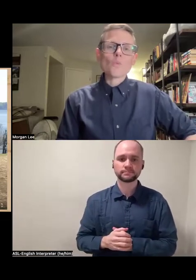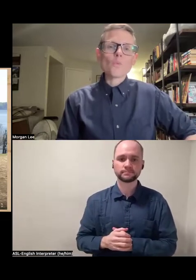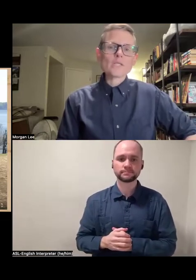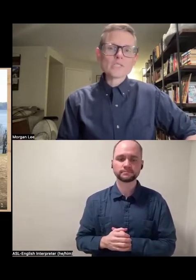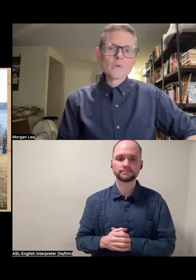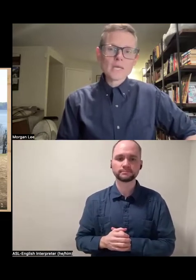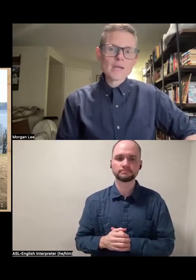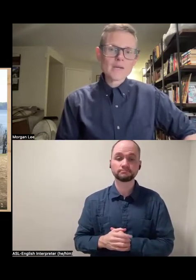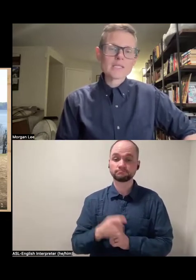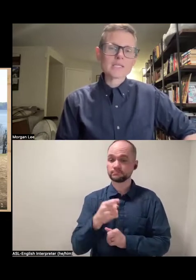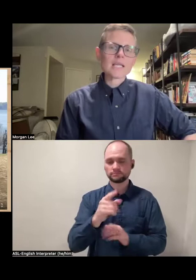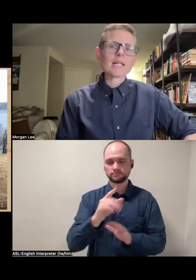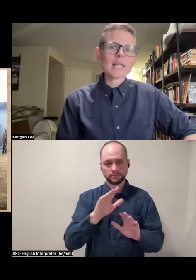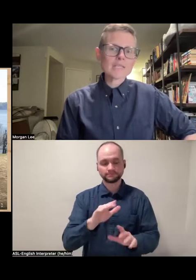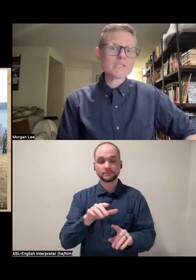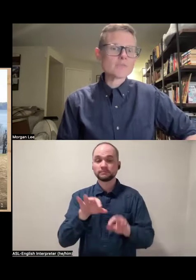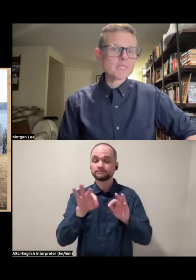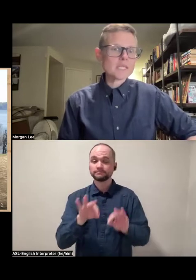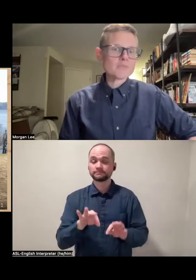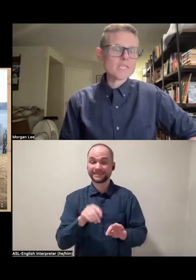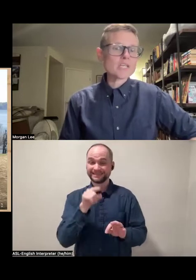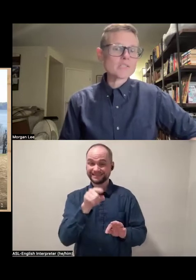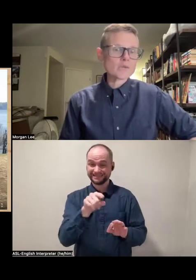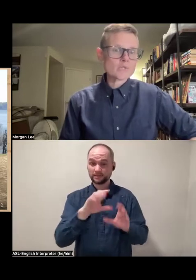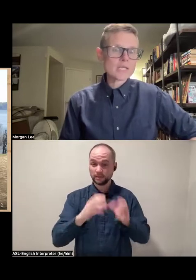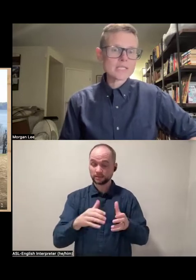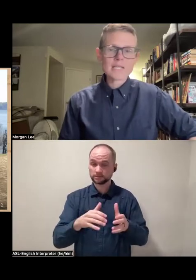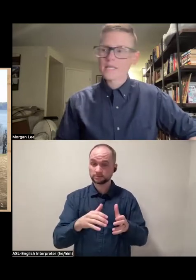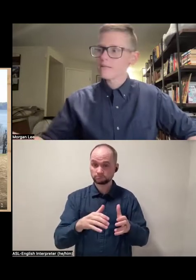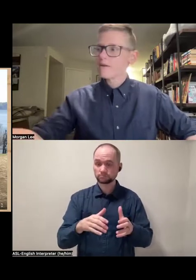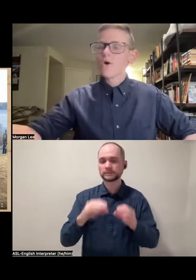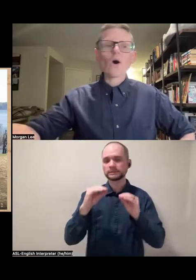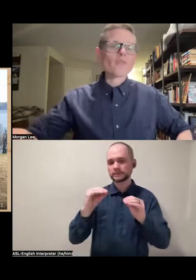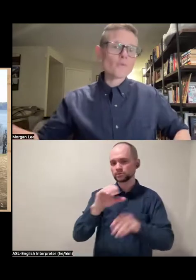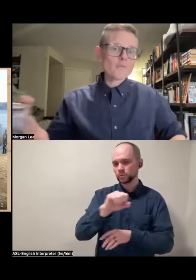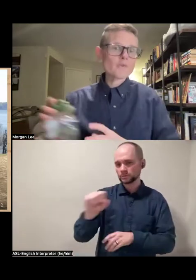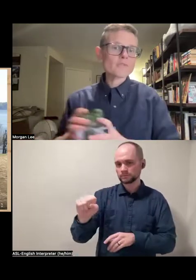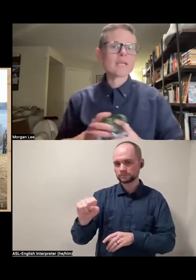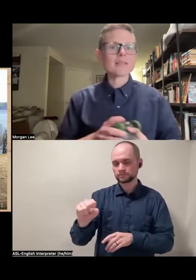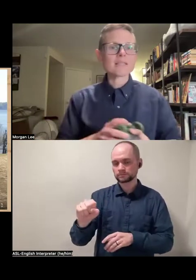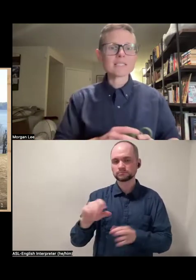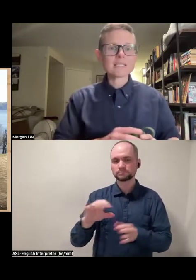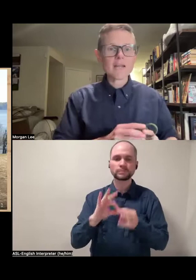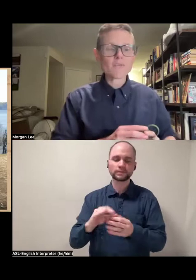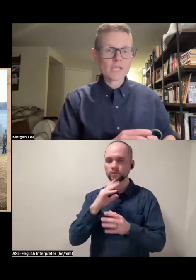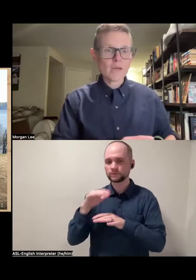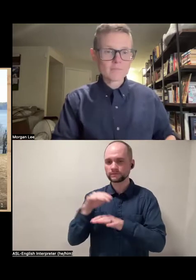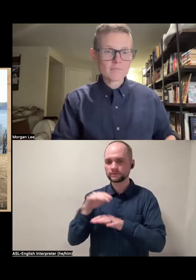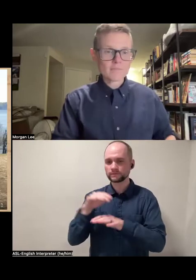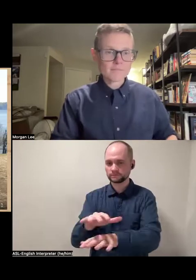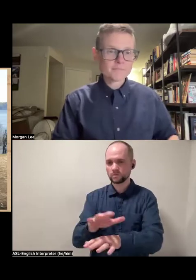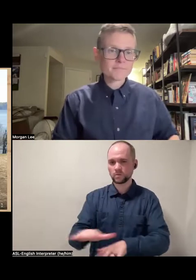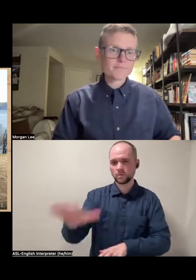So what she's doing here is in class, she's been teaching a social studies lesson on the rivers in the state of